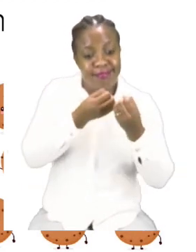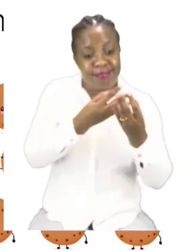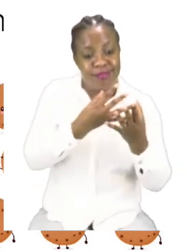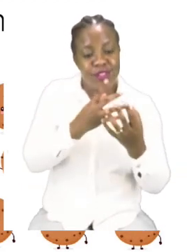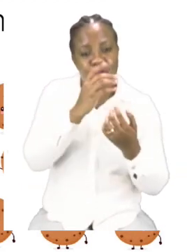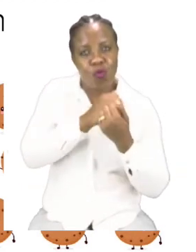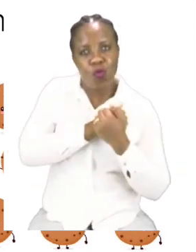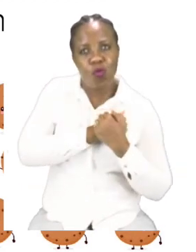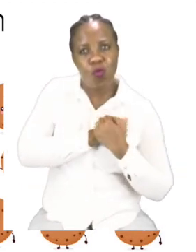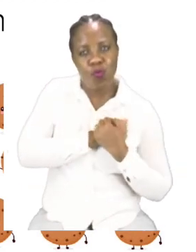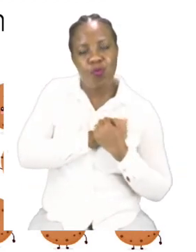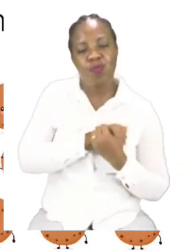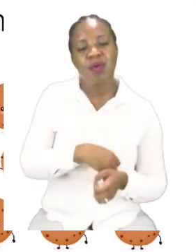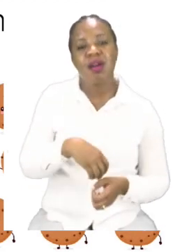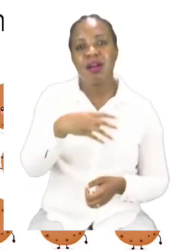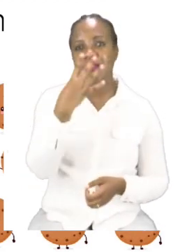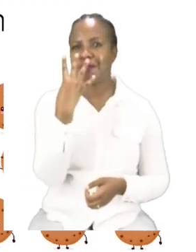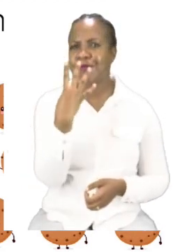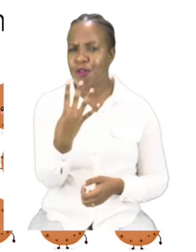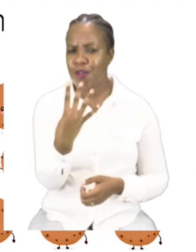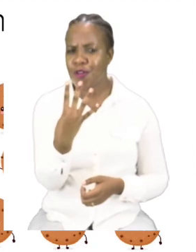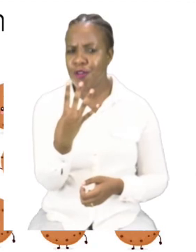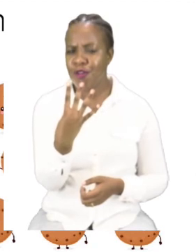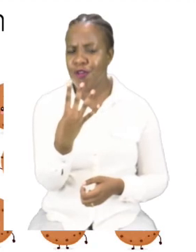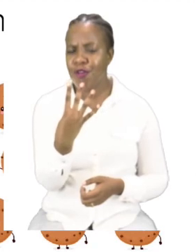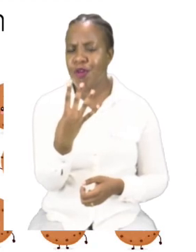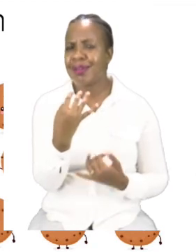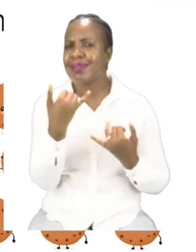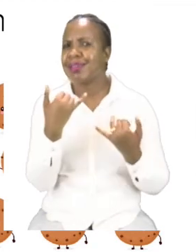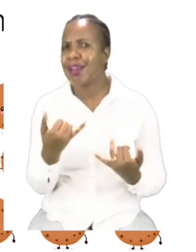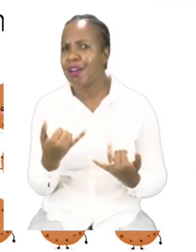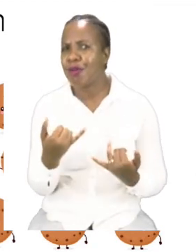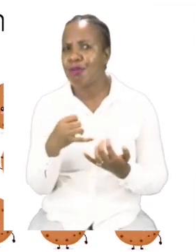How many biscuits do I have left?